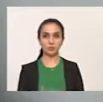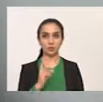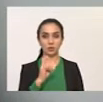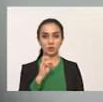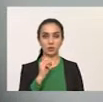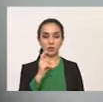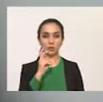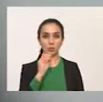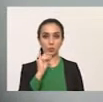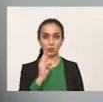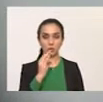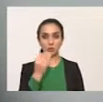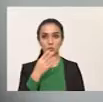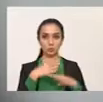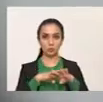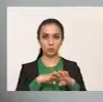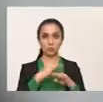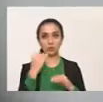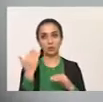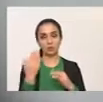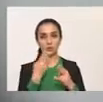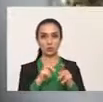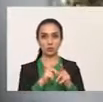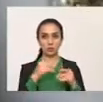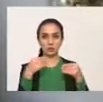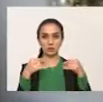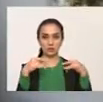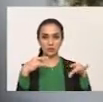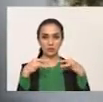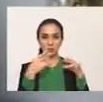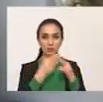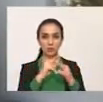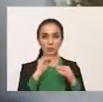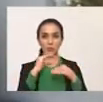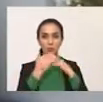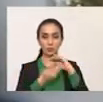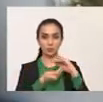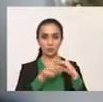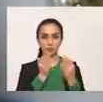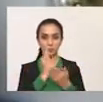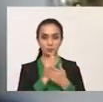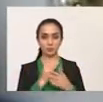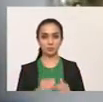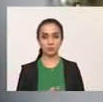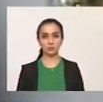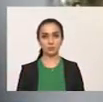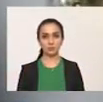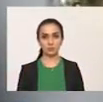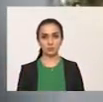Xroko'k hujayrasi tashqi tomondan shilimshiq modda bilan qoplangan.